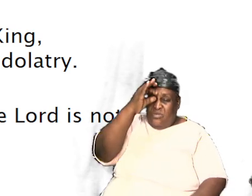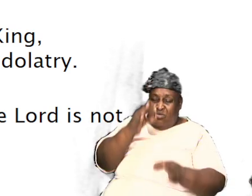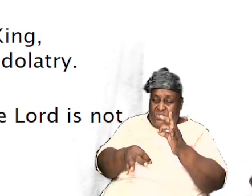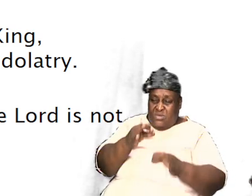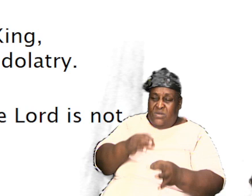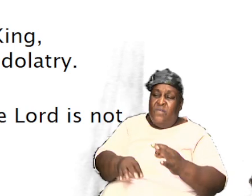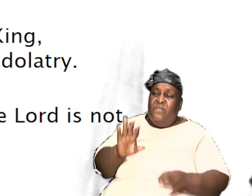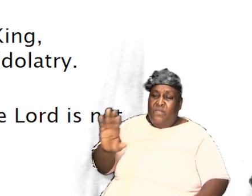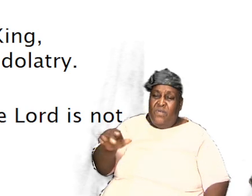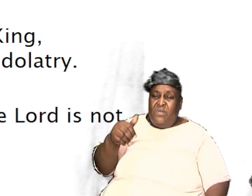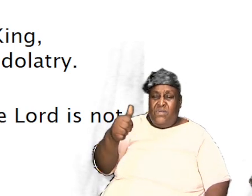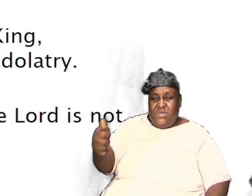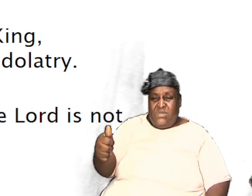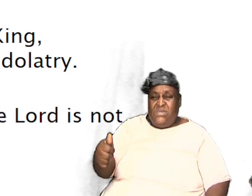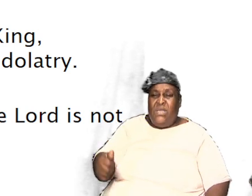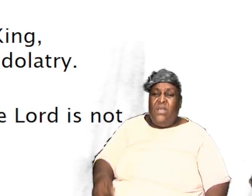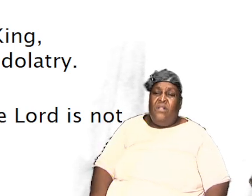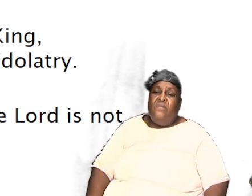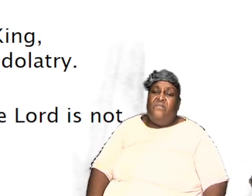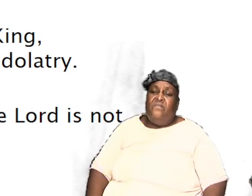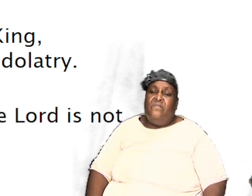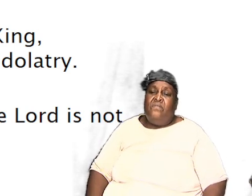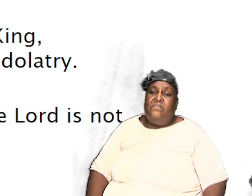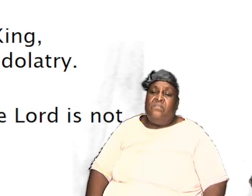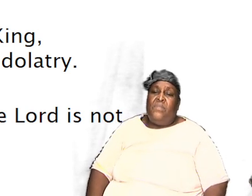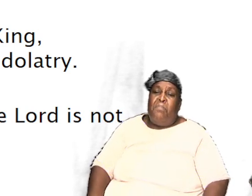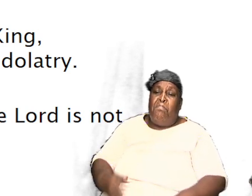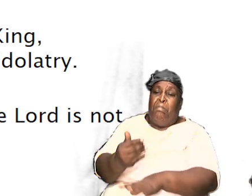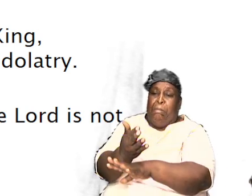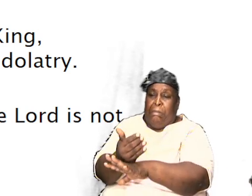it. And pleading for it.